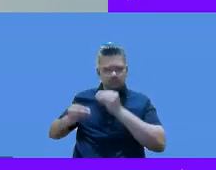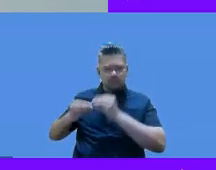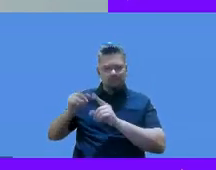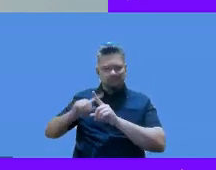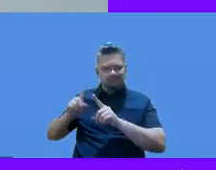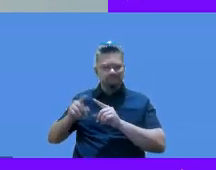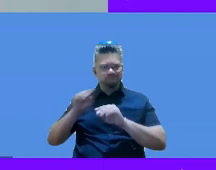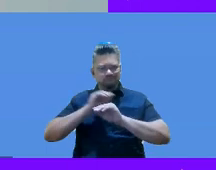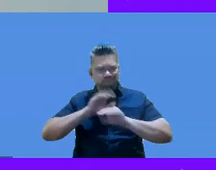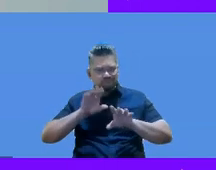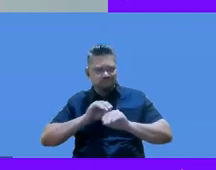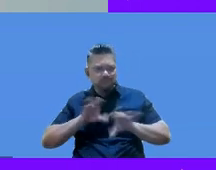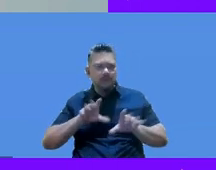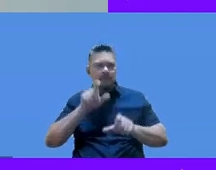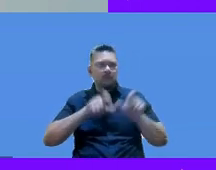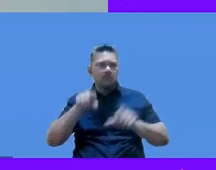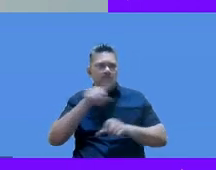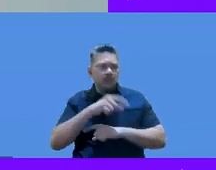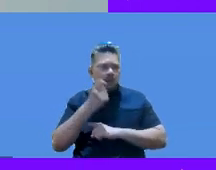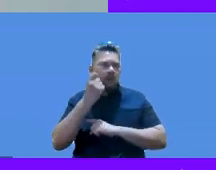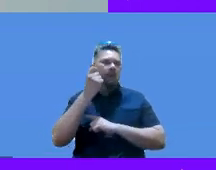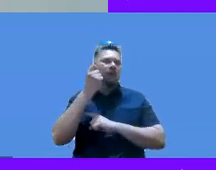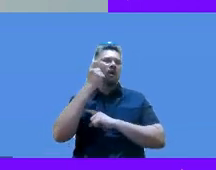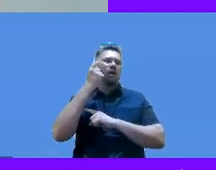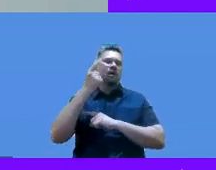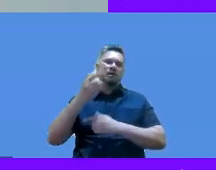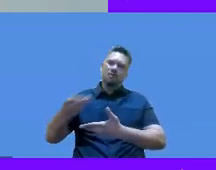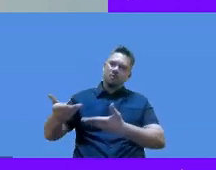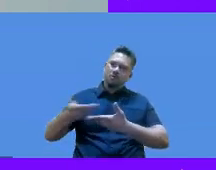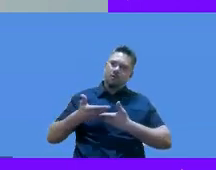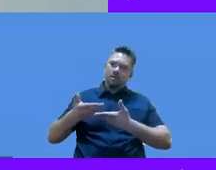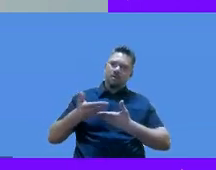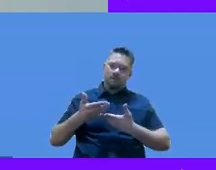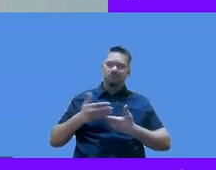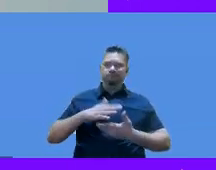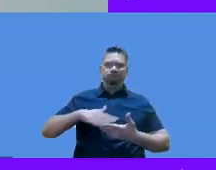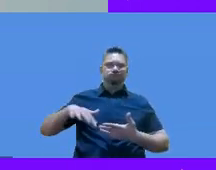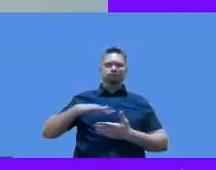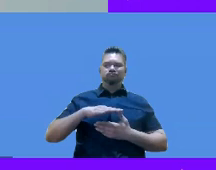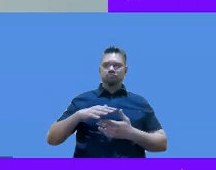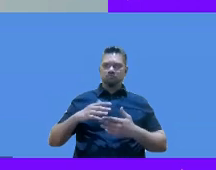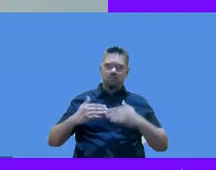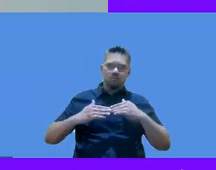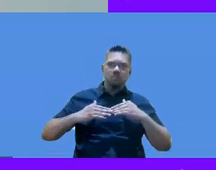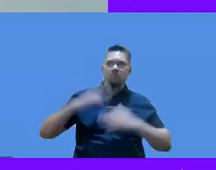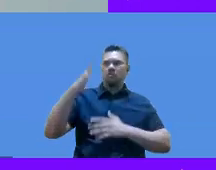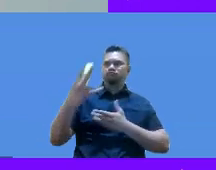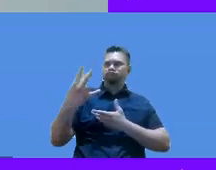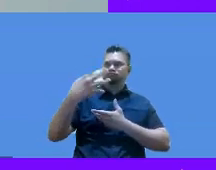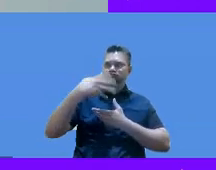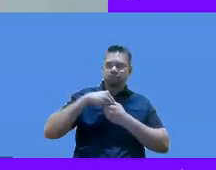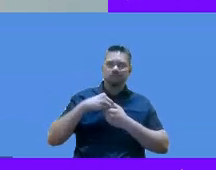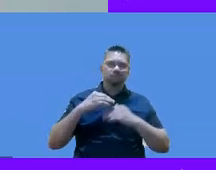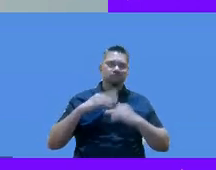for them for meaningful engagement. We must discard the one-size-fits-all approach and ensure we are as inclusive as